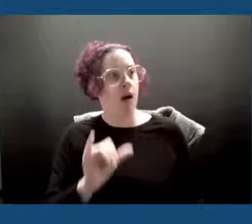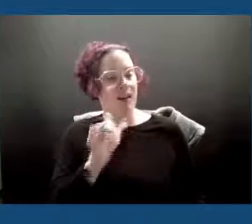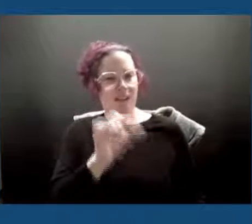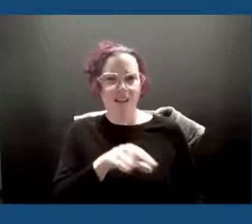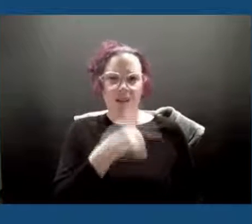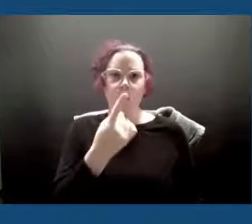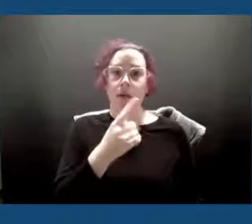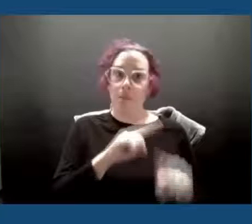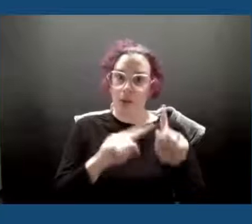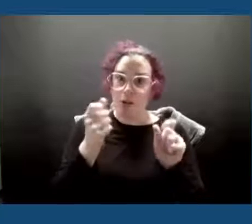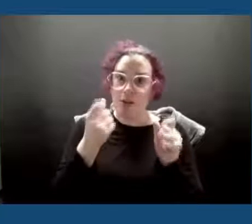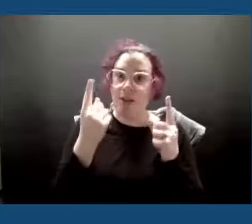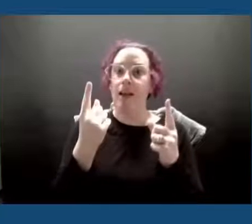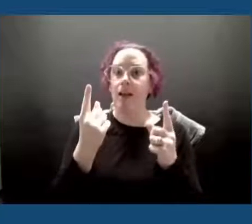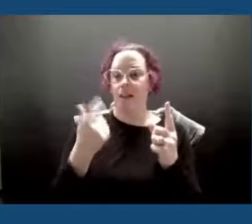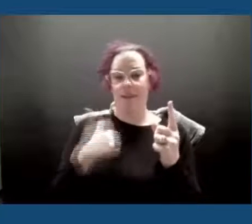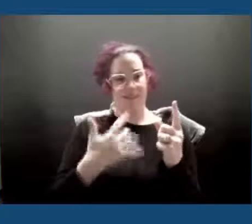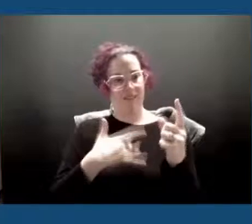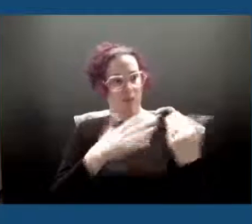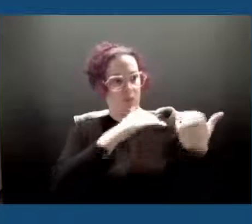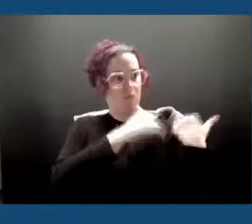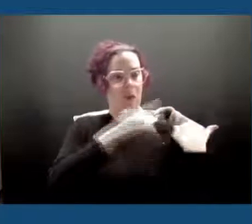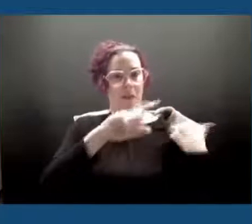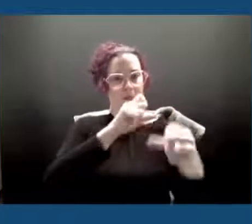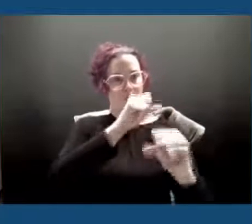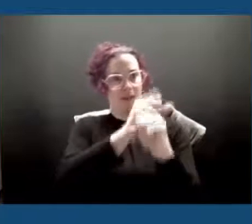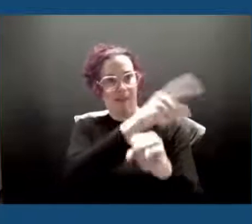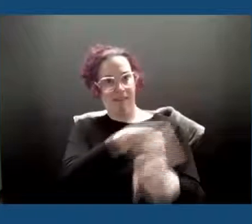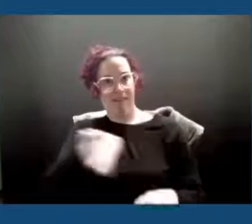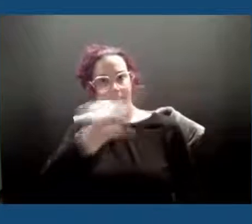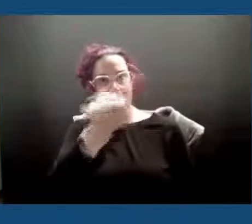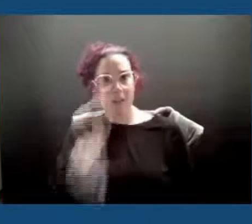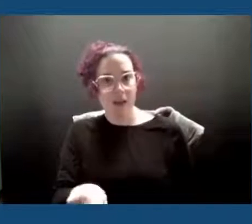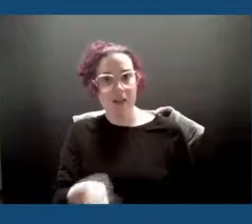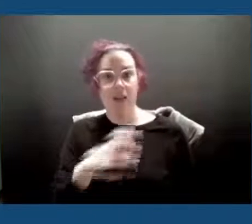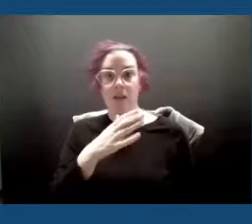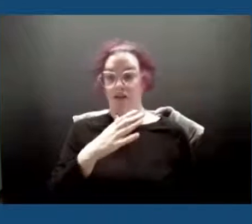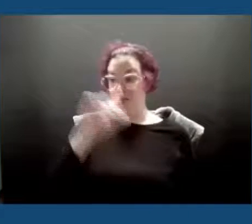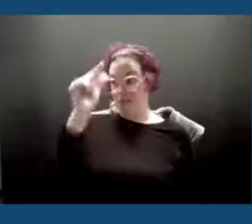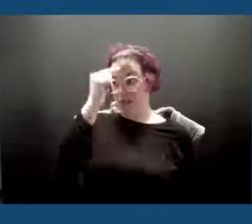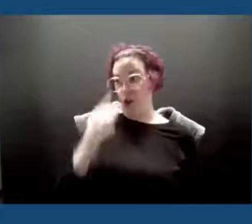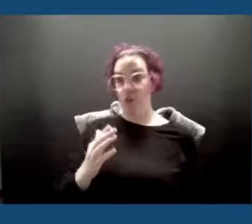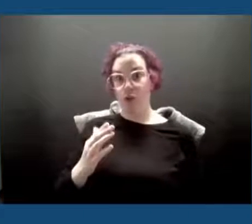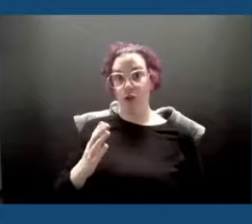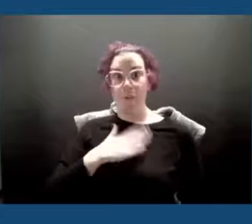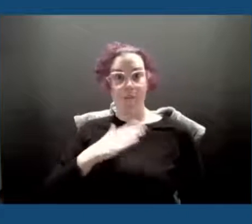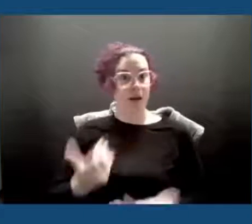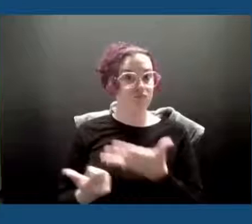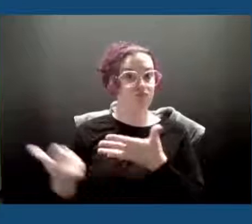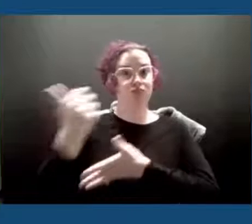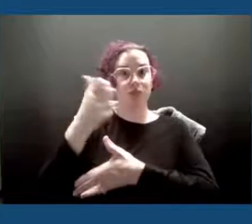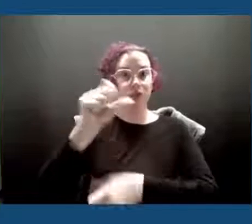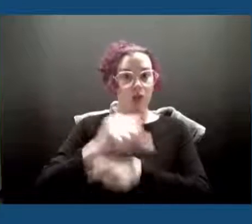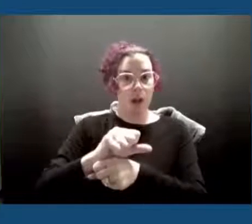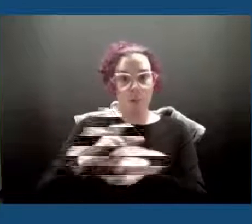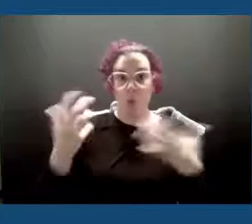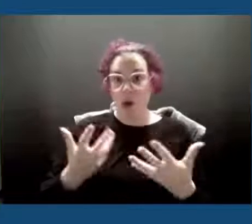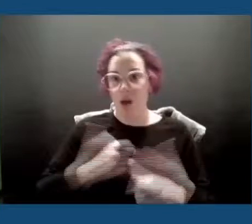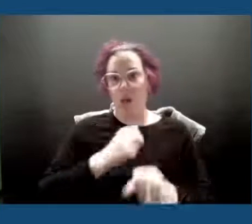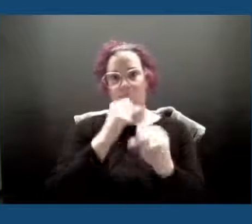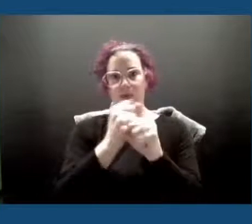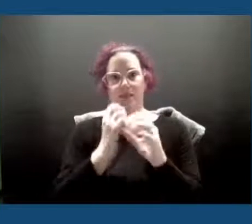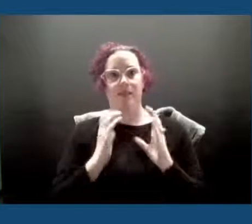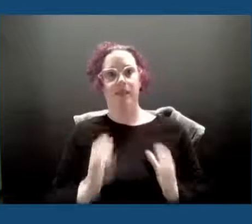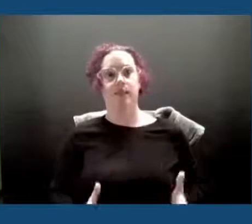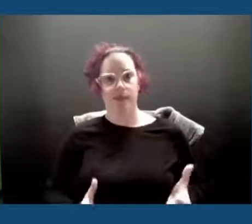but for all those I feel responsible to protect, because my number one job as governor of the state of New York is to protect our citizens. We do it in